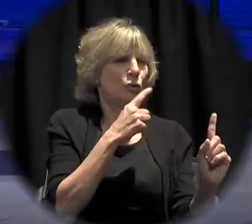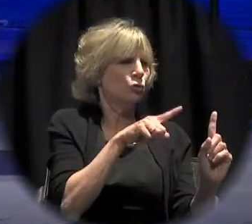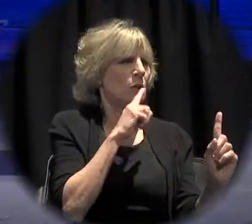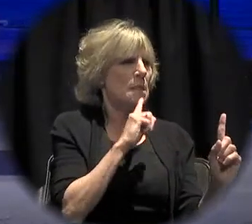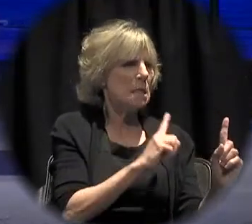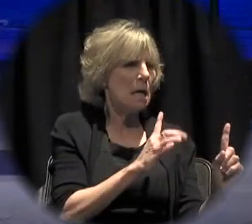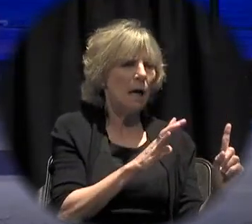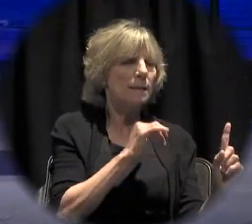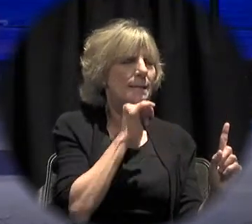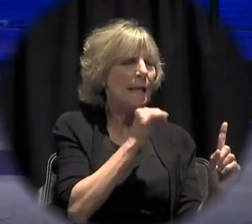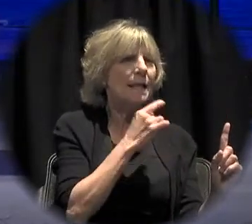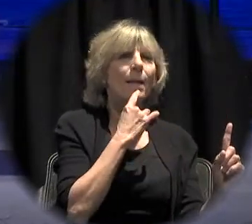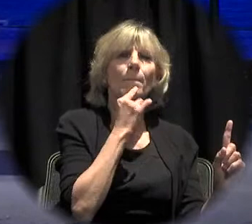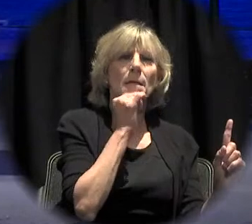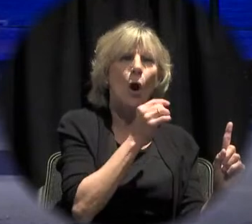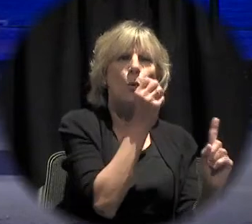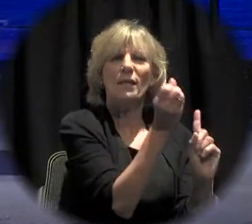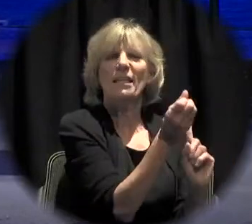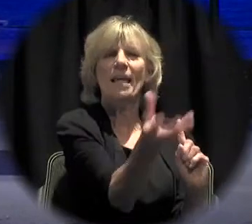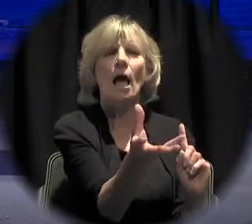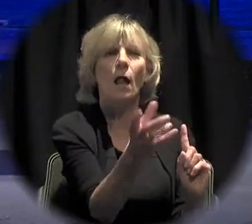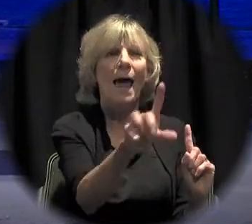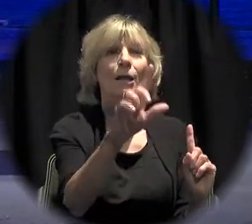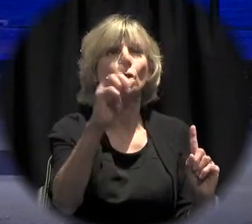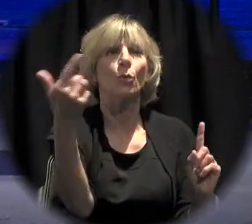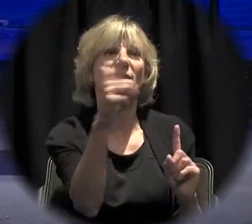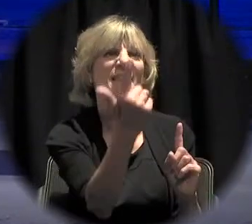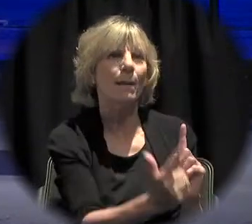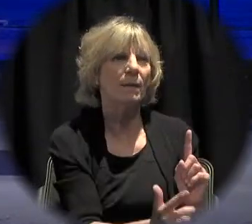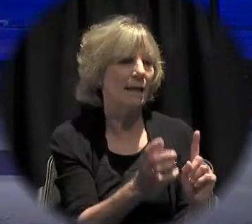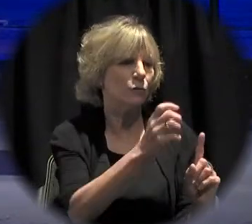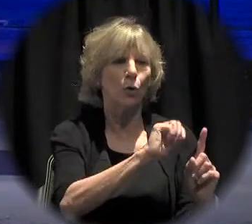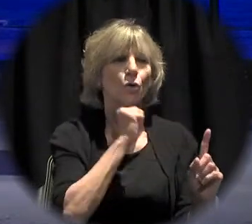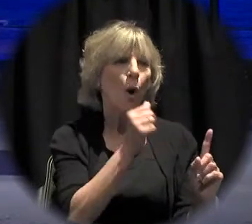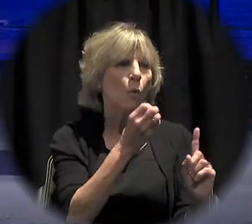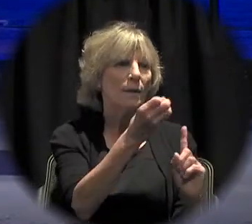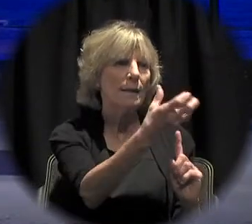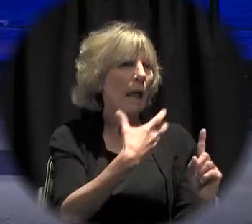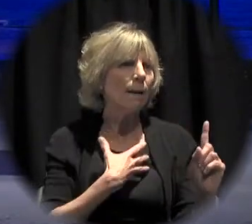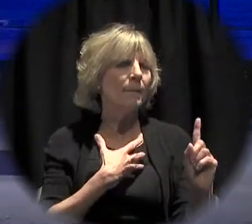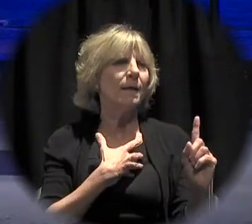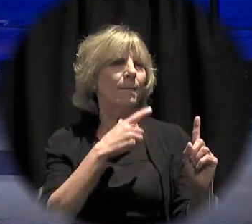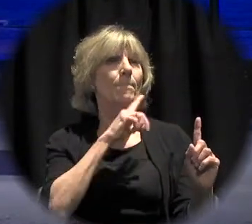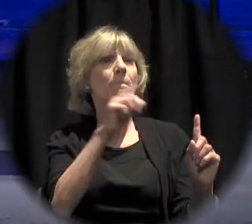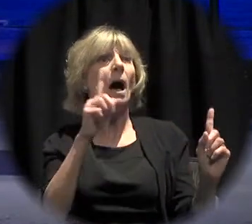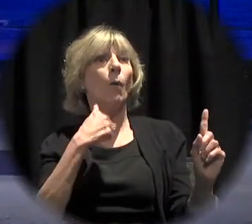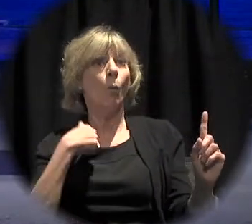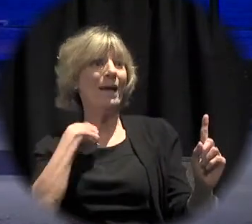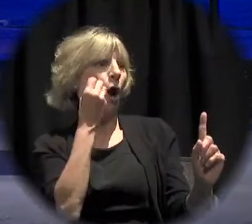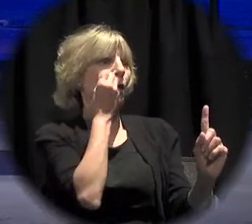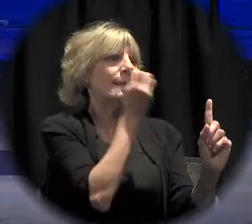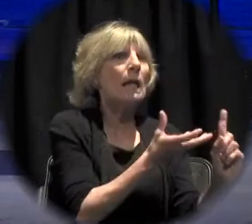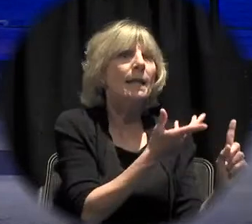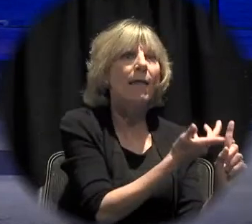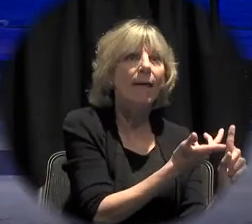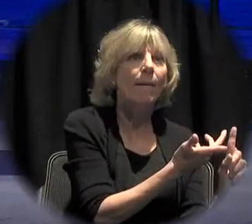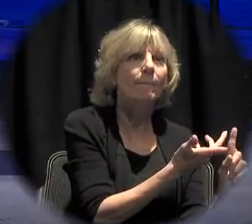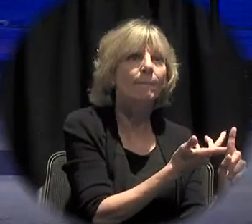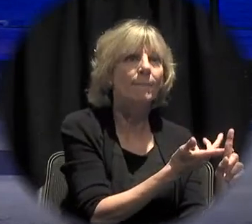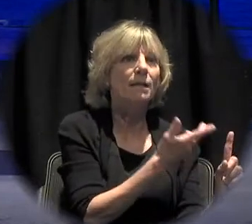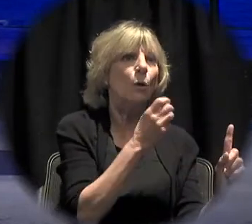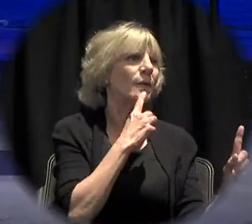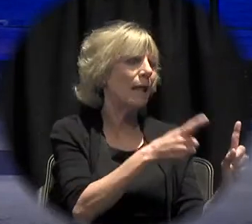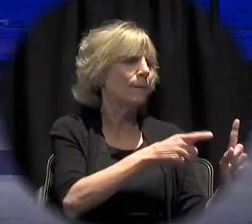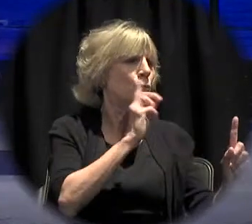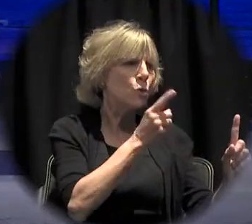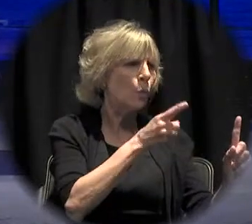there. Modeling, by the way, if we recall, is an important part of discipleship. And so, you know, it's